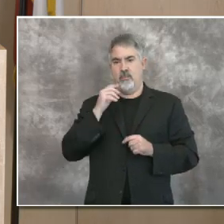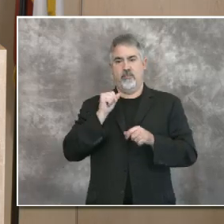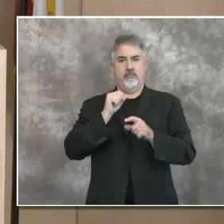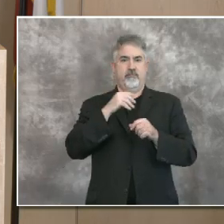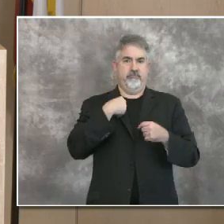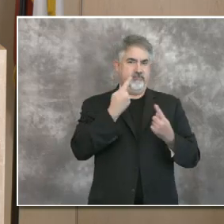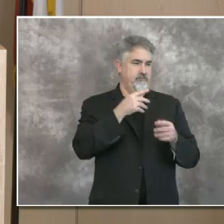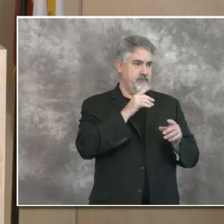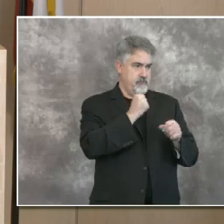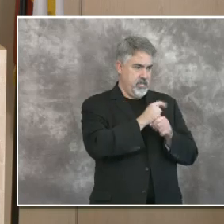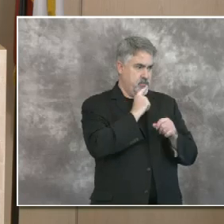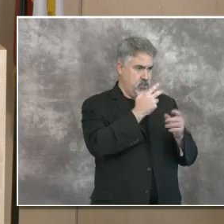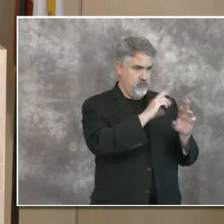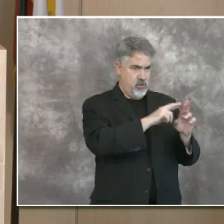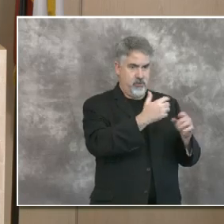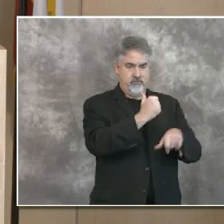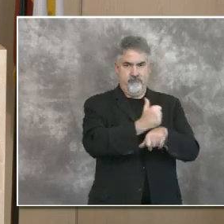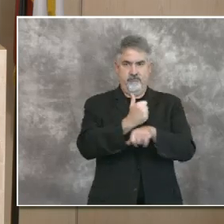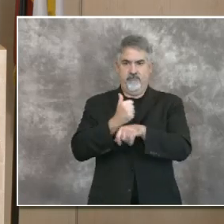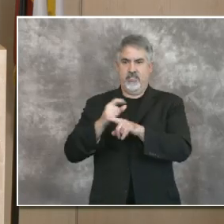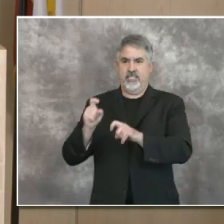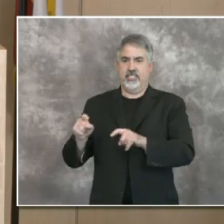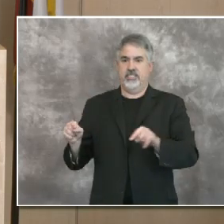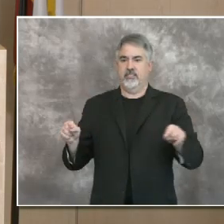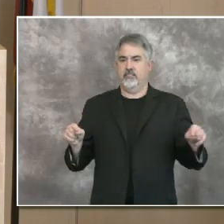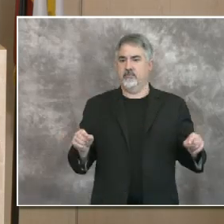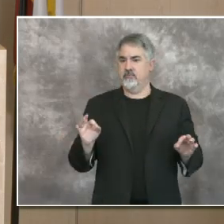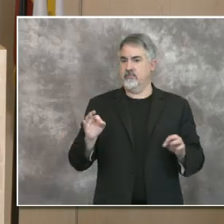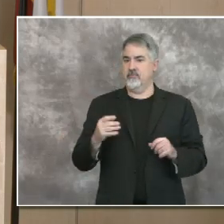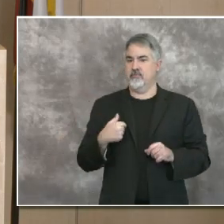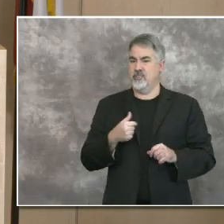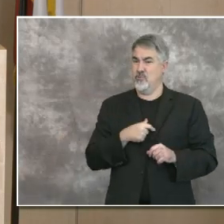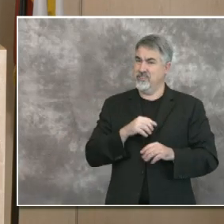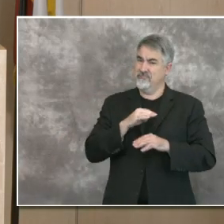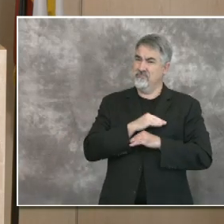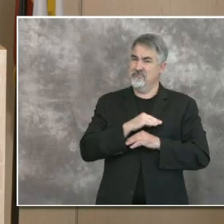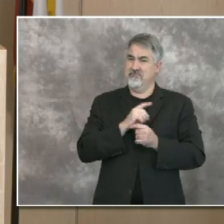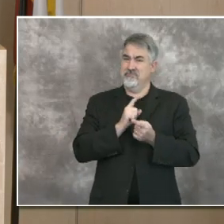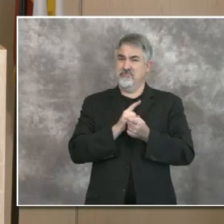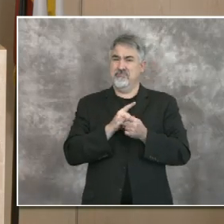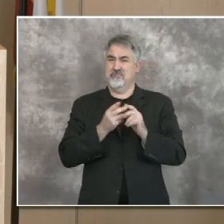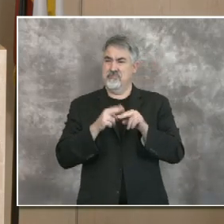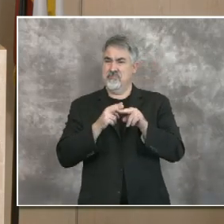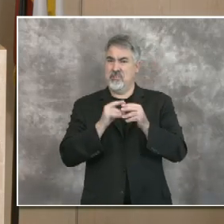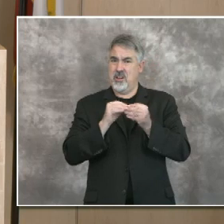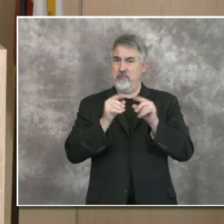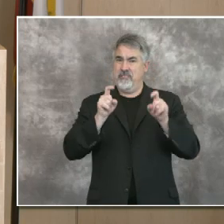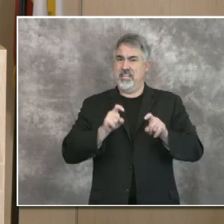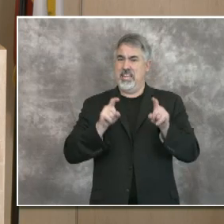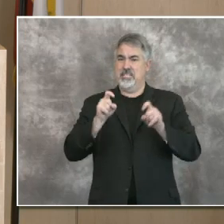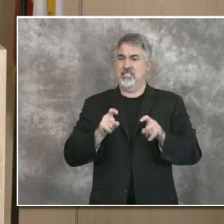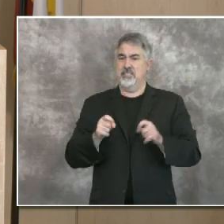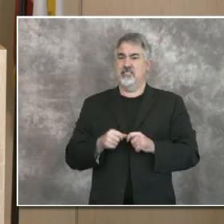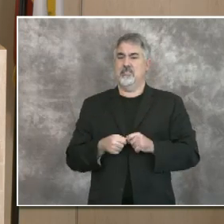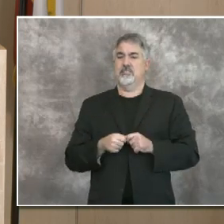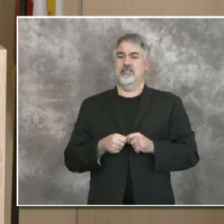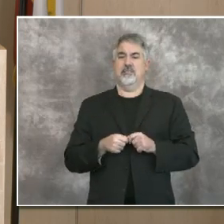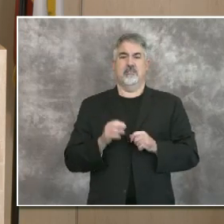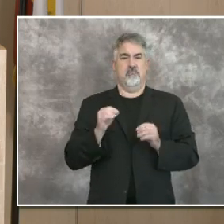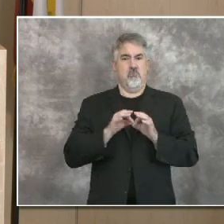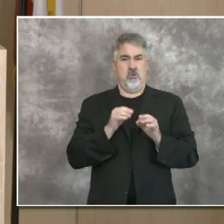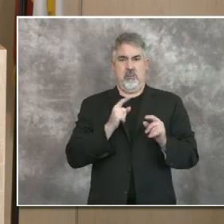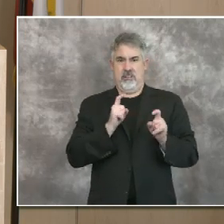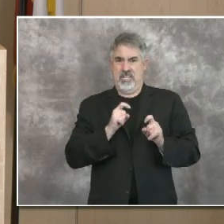care facilities. So we are confident that we will increase and meet our testing